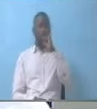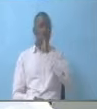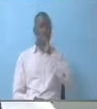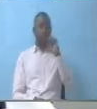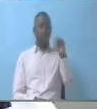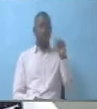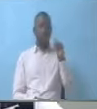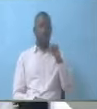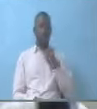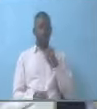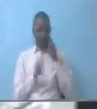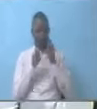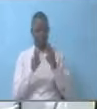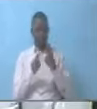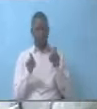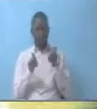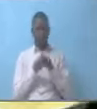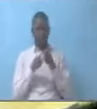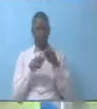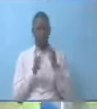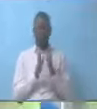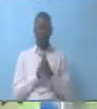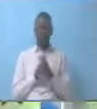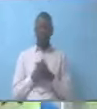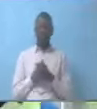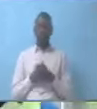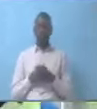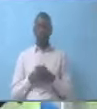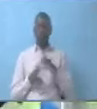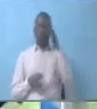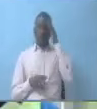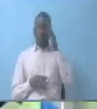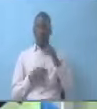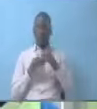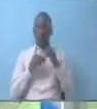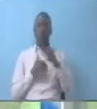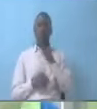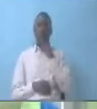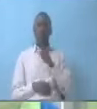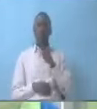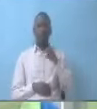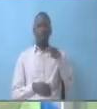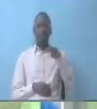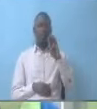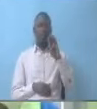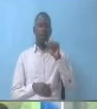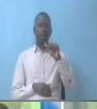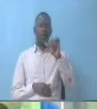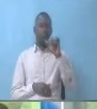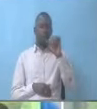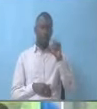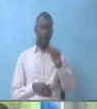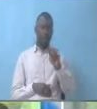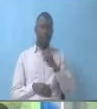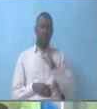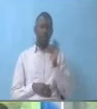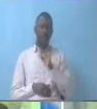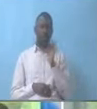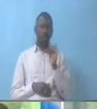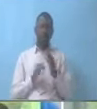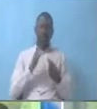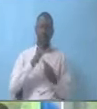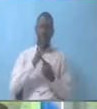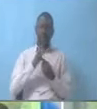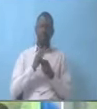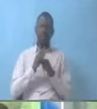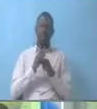nak ko mëna sété itamen. Thank you. Thank you very much Mr. Mbai. That is very